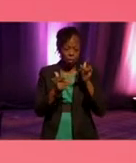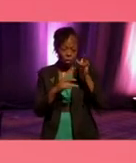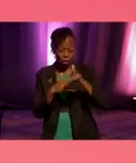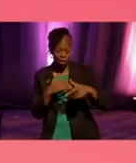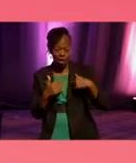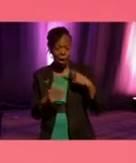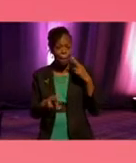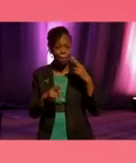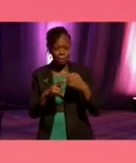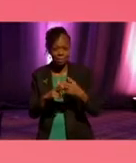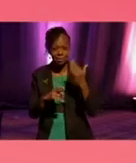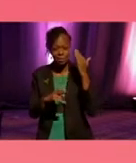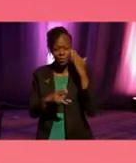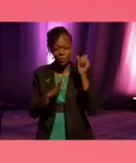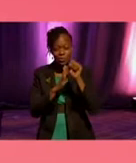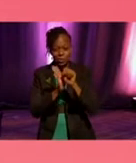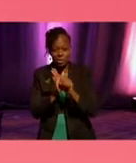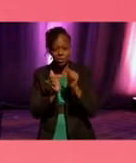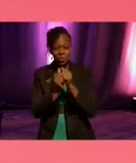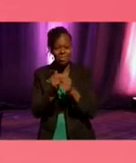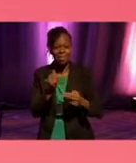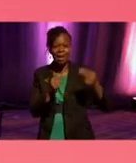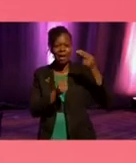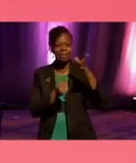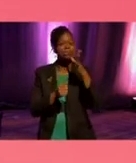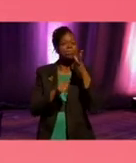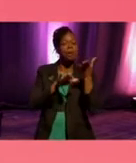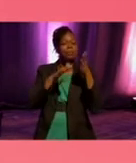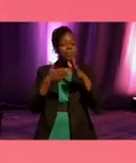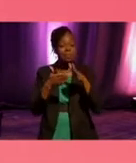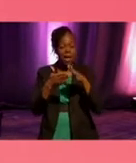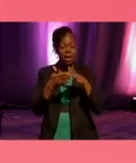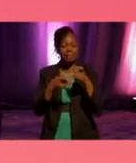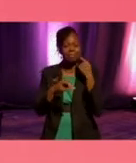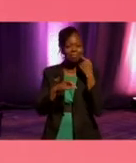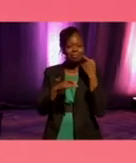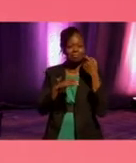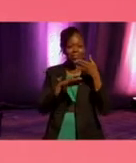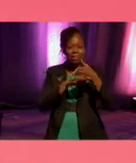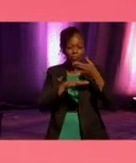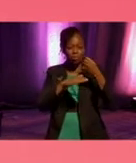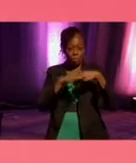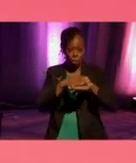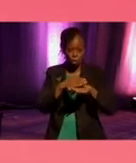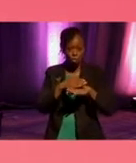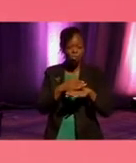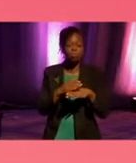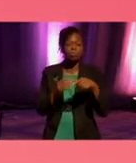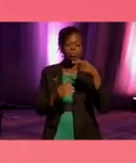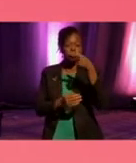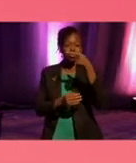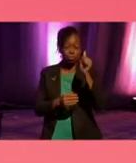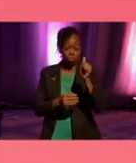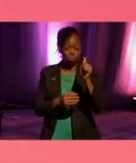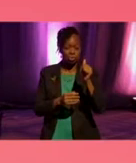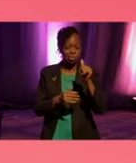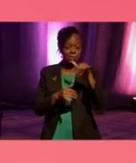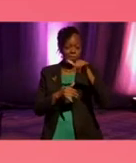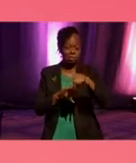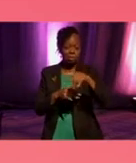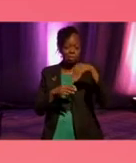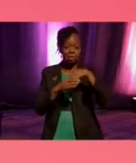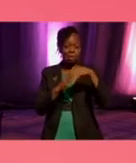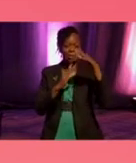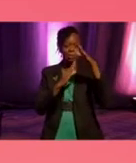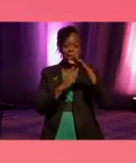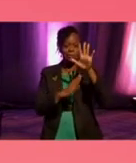you know, the states that have the highest maternal mortality rate here in the United States. Georgia has remained in the top 5. It's been